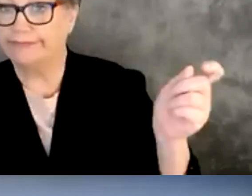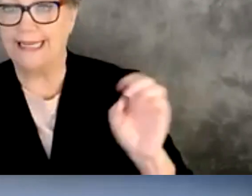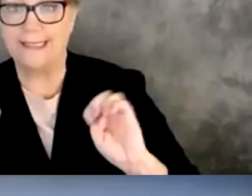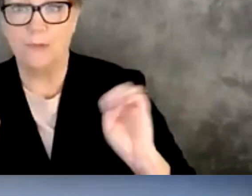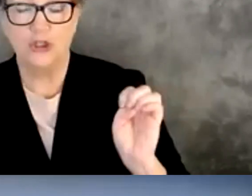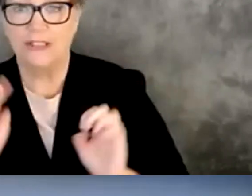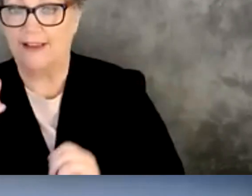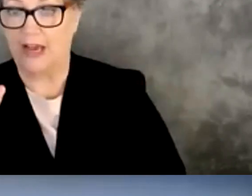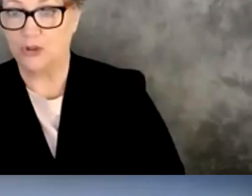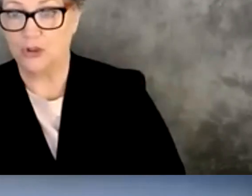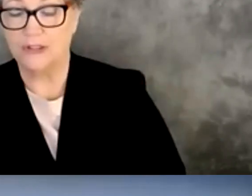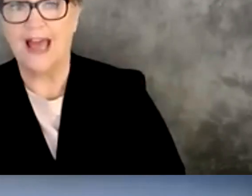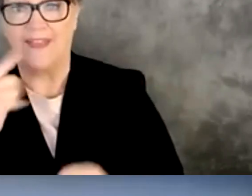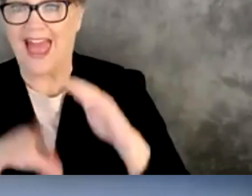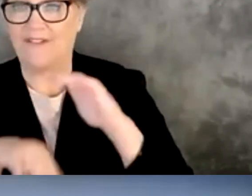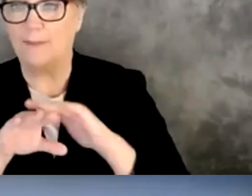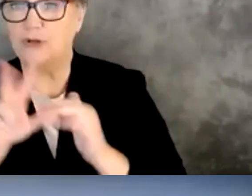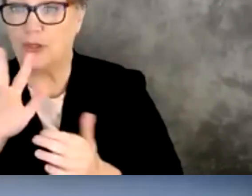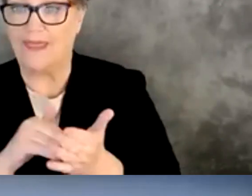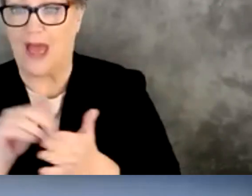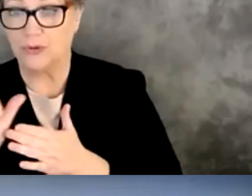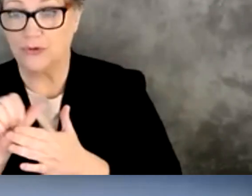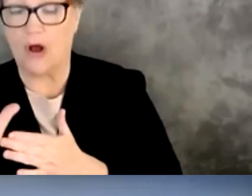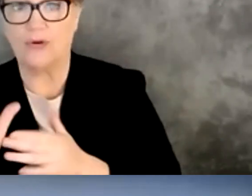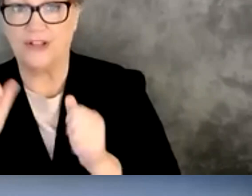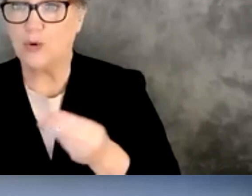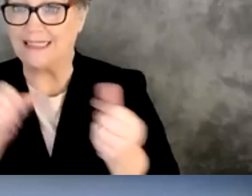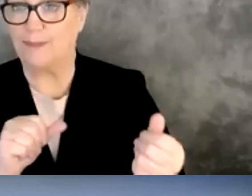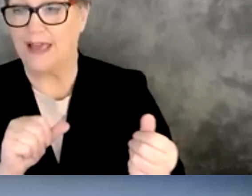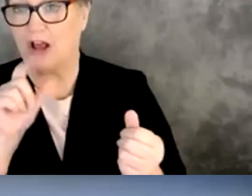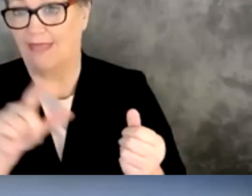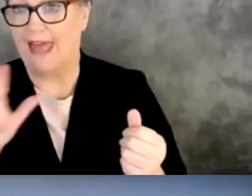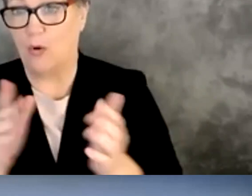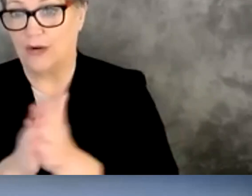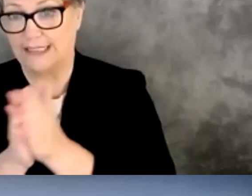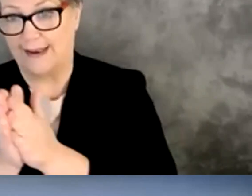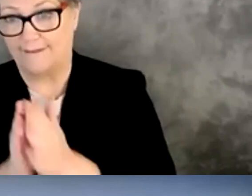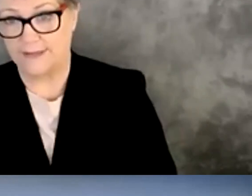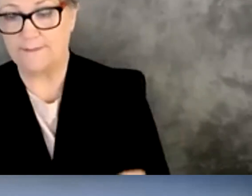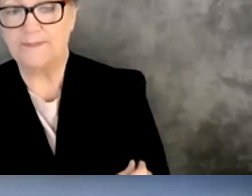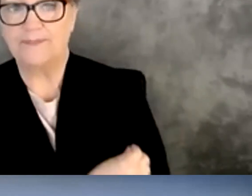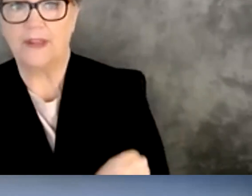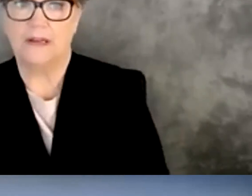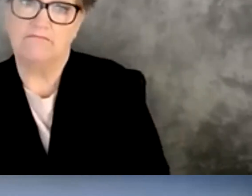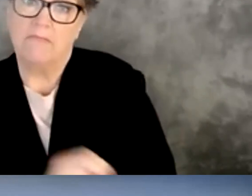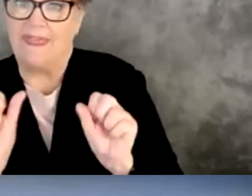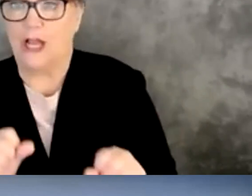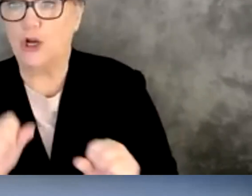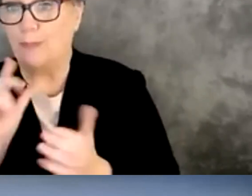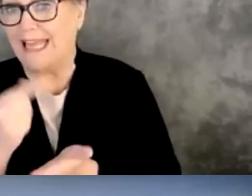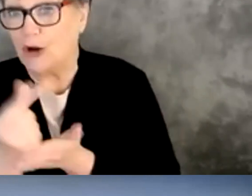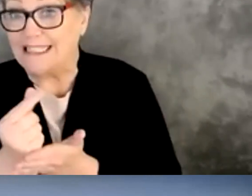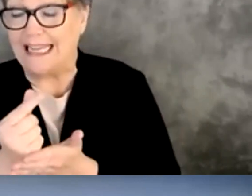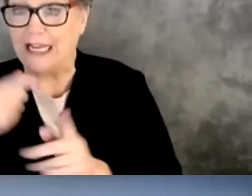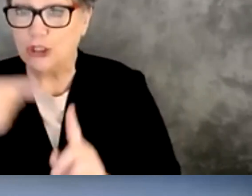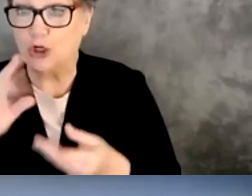housing vouchers, has up to $3,000 that they can spend on landlord incentives. That could be guaranteeing a